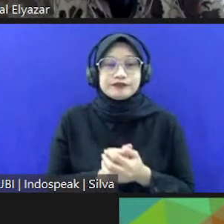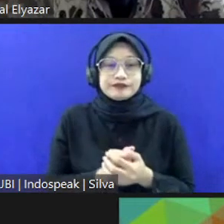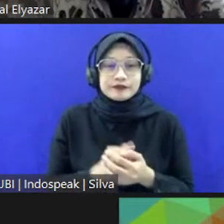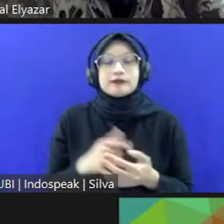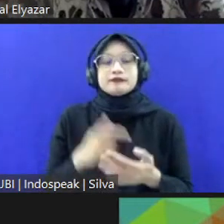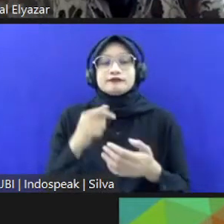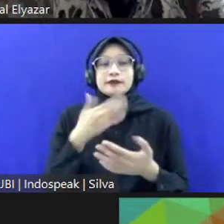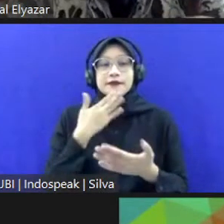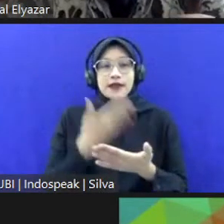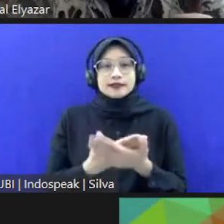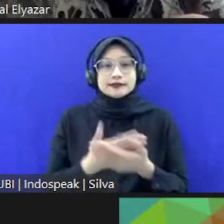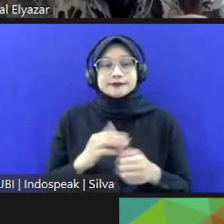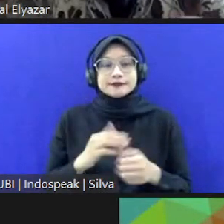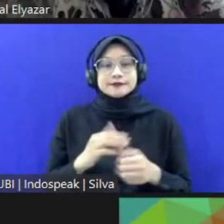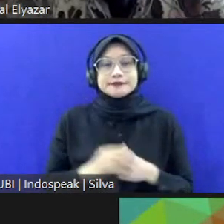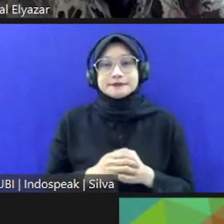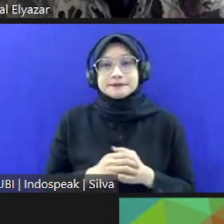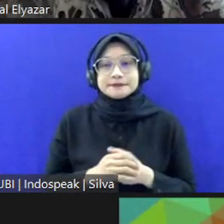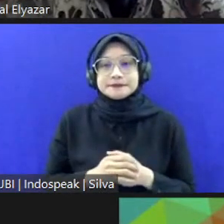much.